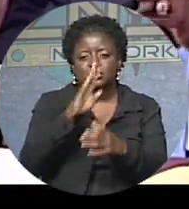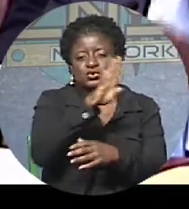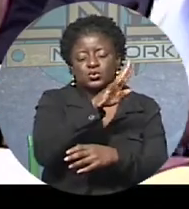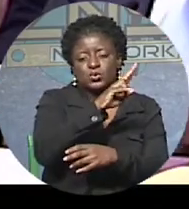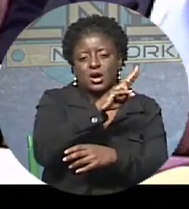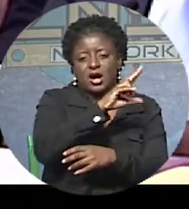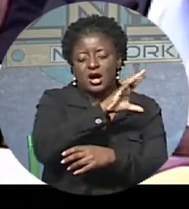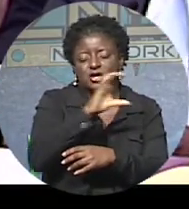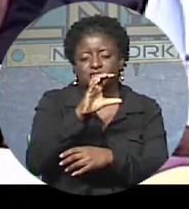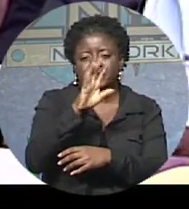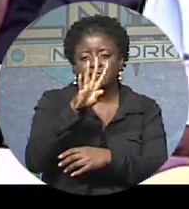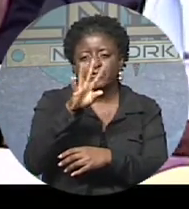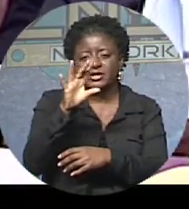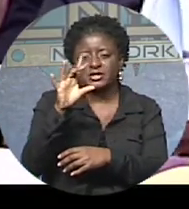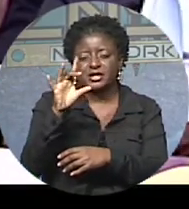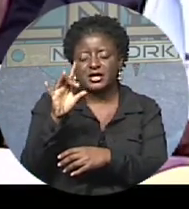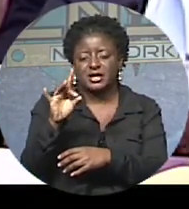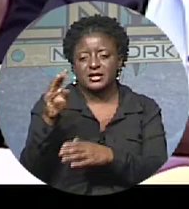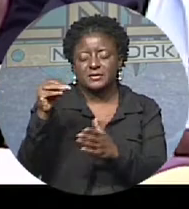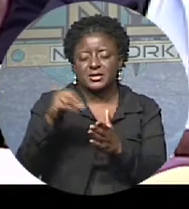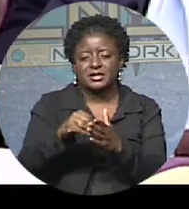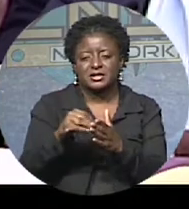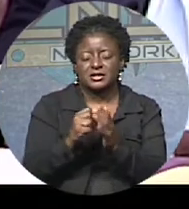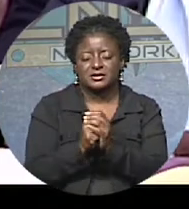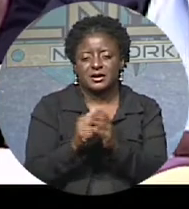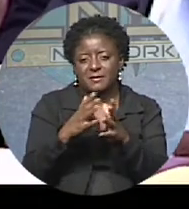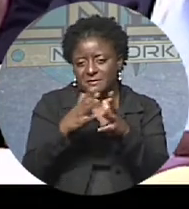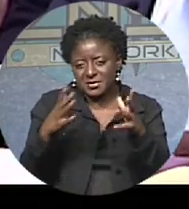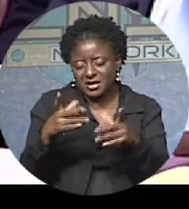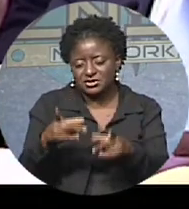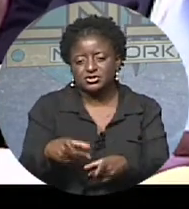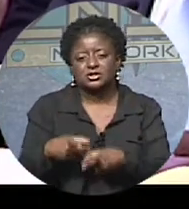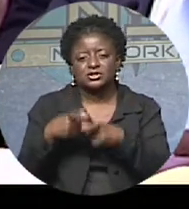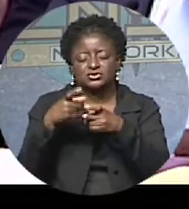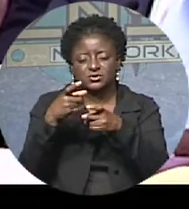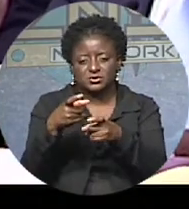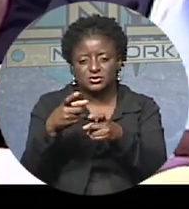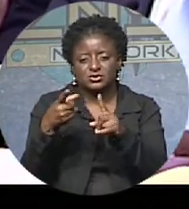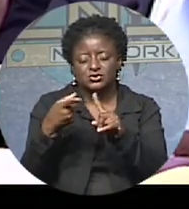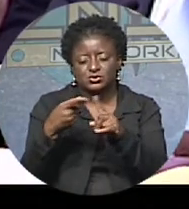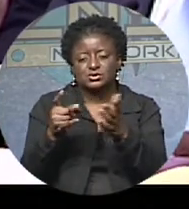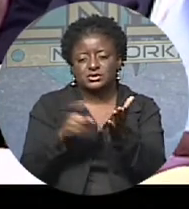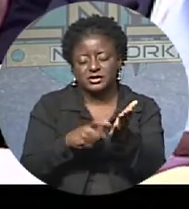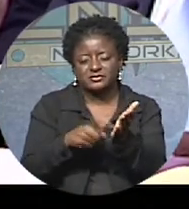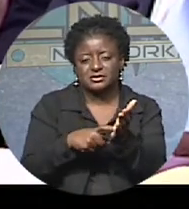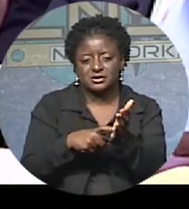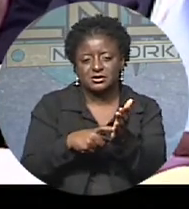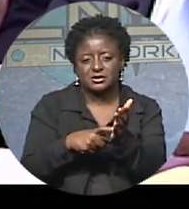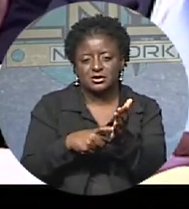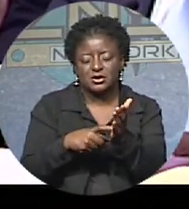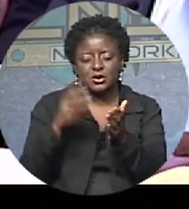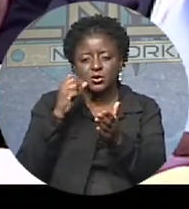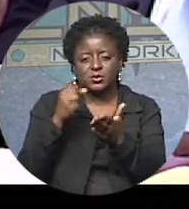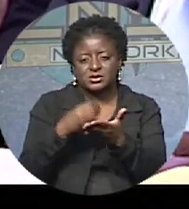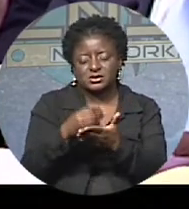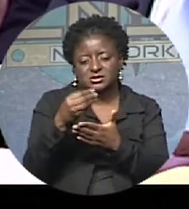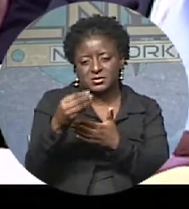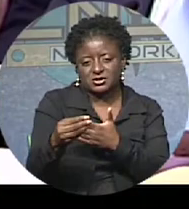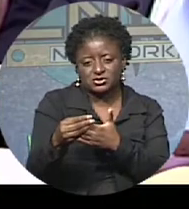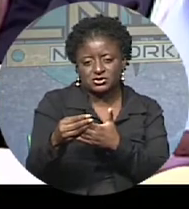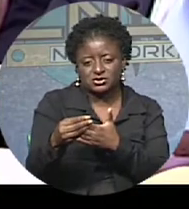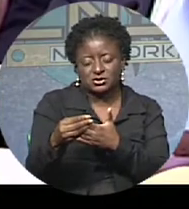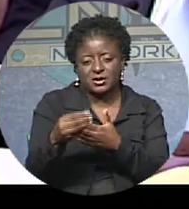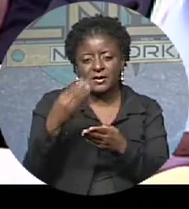million. The major contributor to the deficit was a capital expenditure which was budgeted